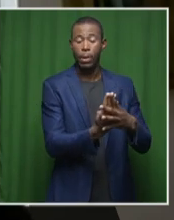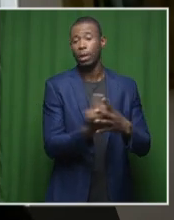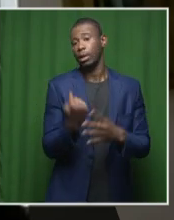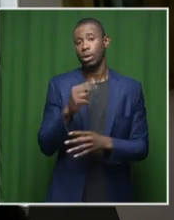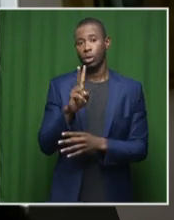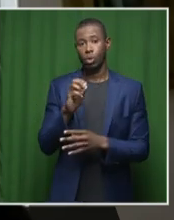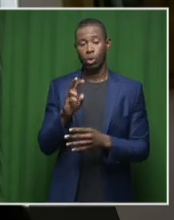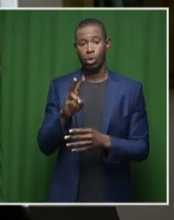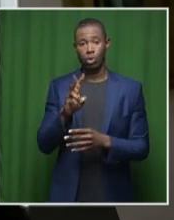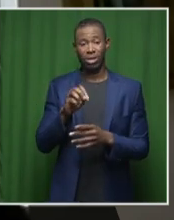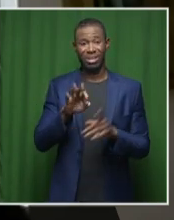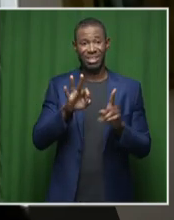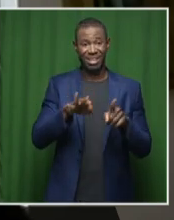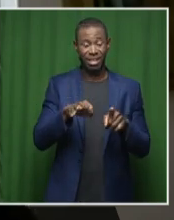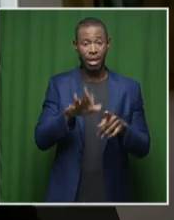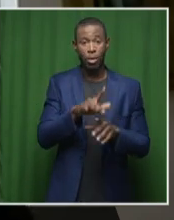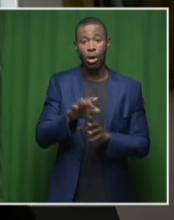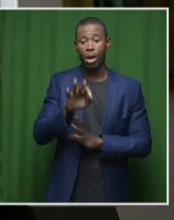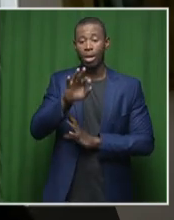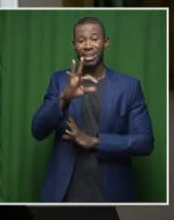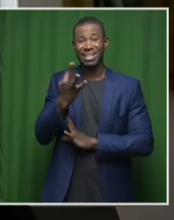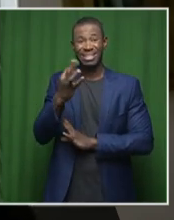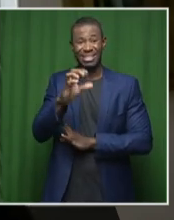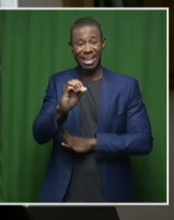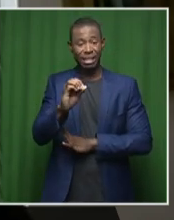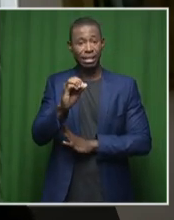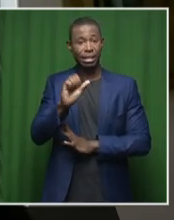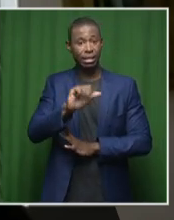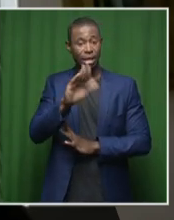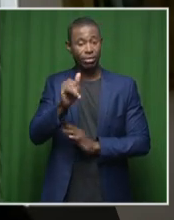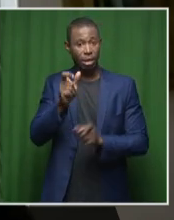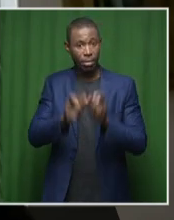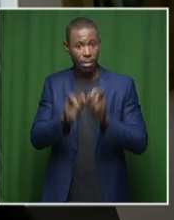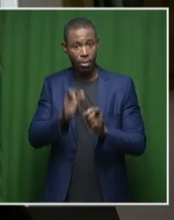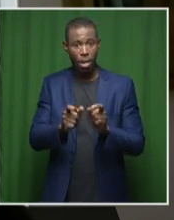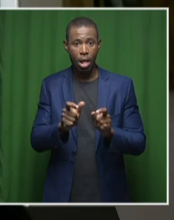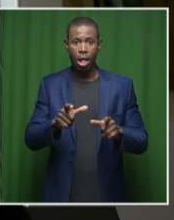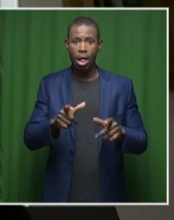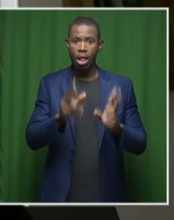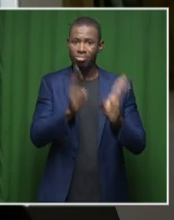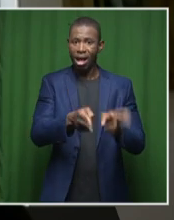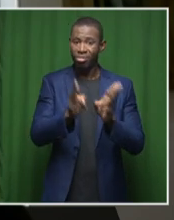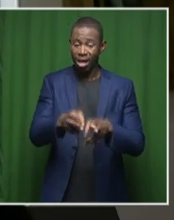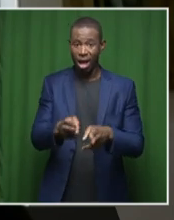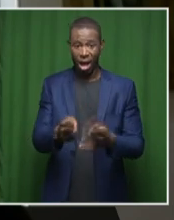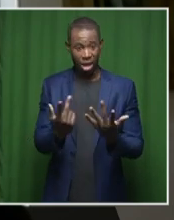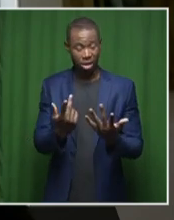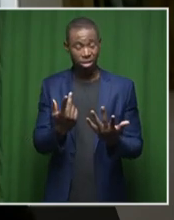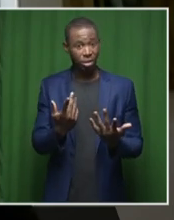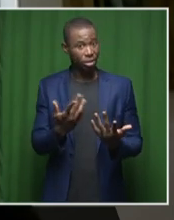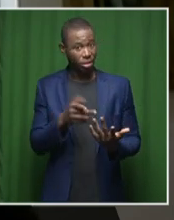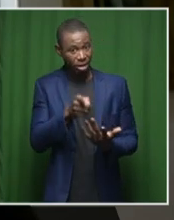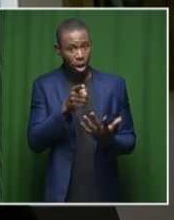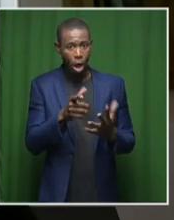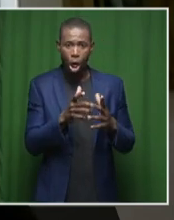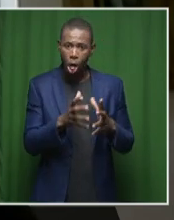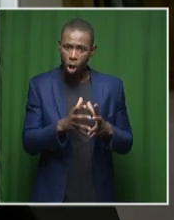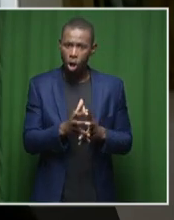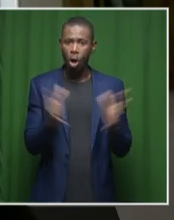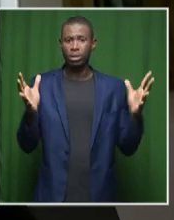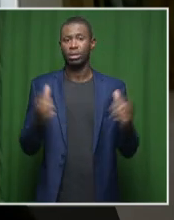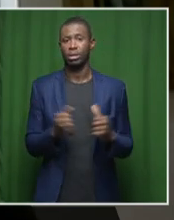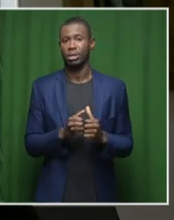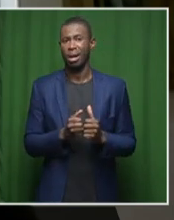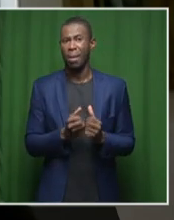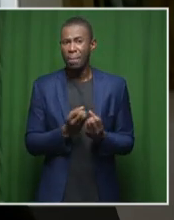2013, 13 South African troops lost their lives. But for countries such as ours, that's a major loss of life. So that's always been, I think,